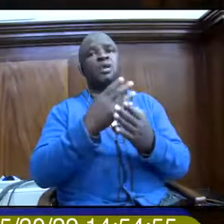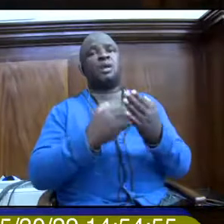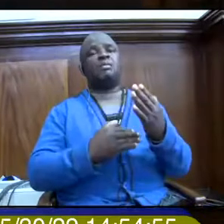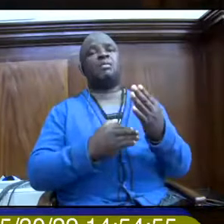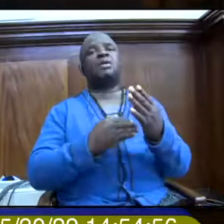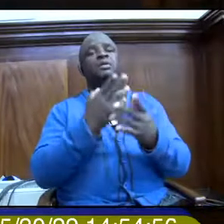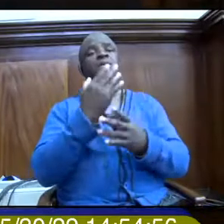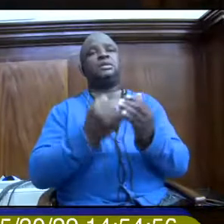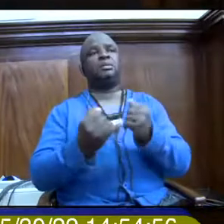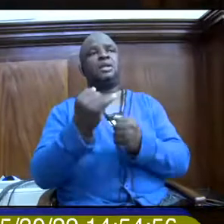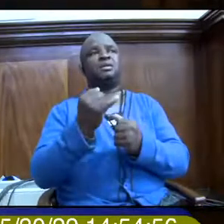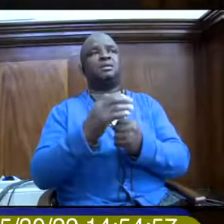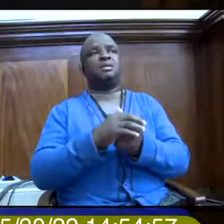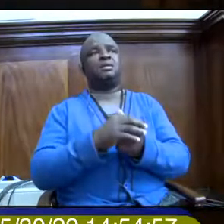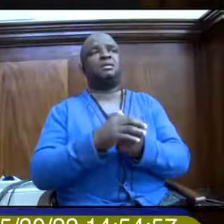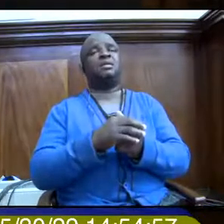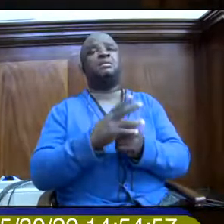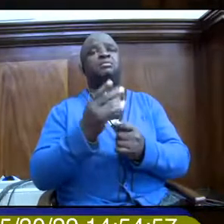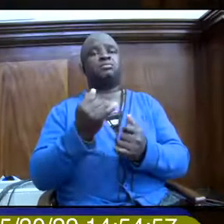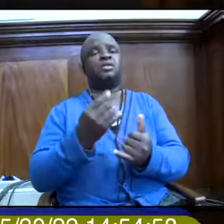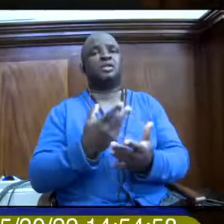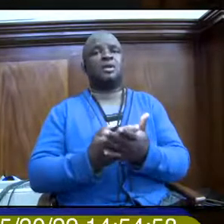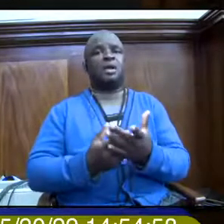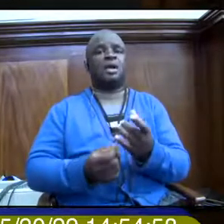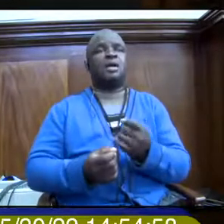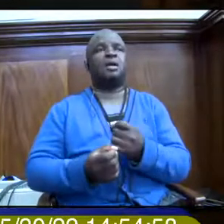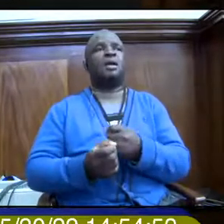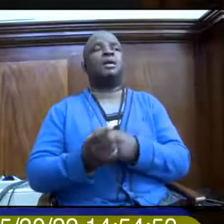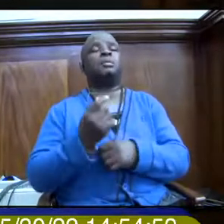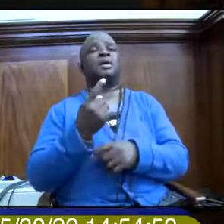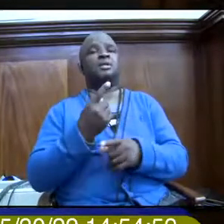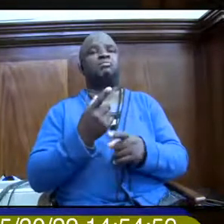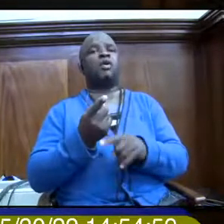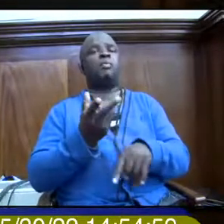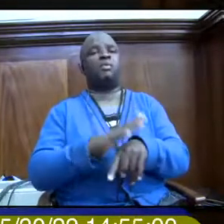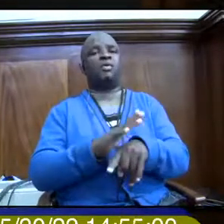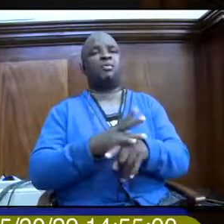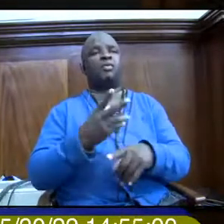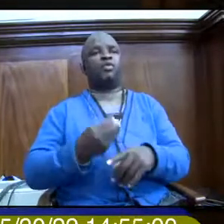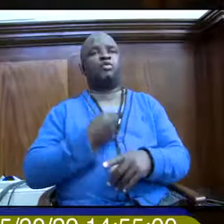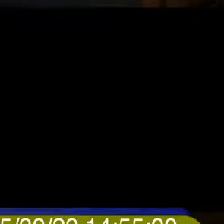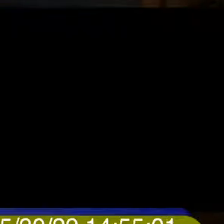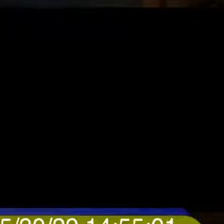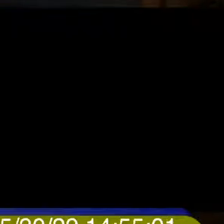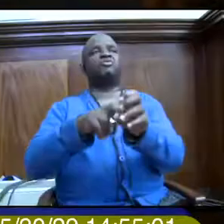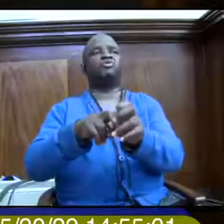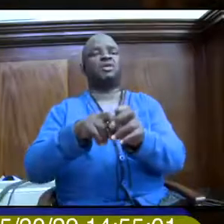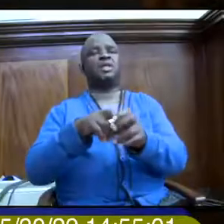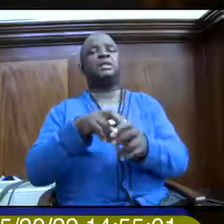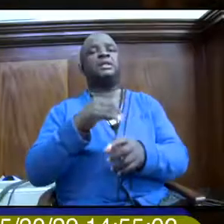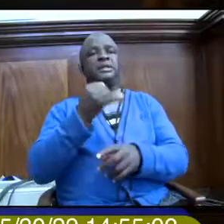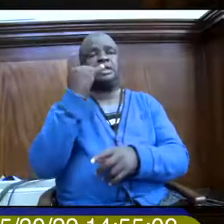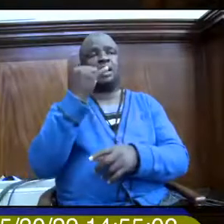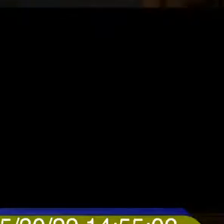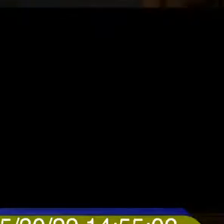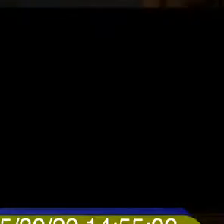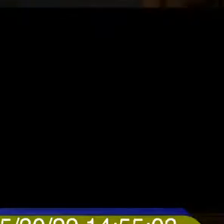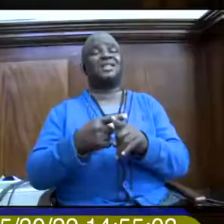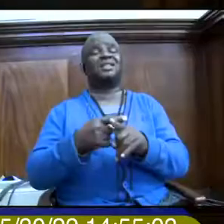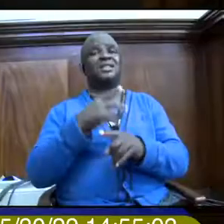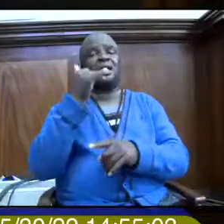we risk losing another generation of youth to drugs and vicious cycle of